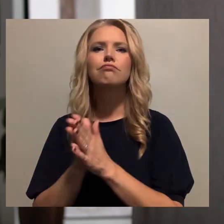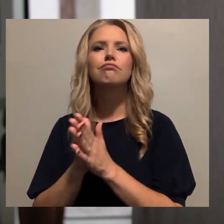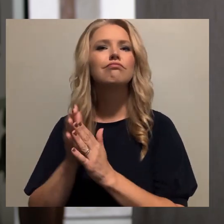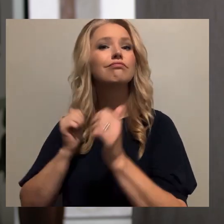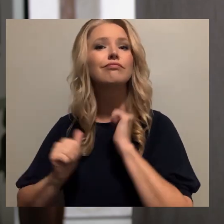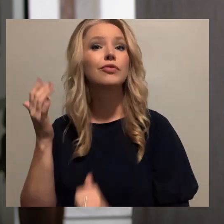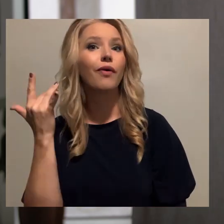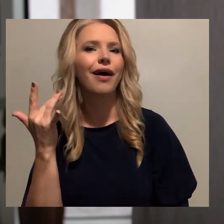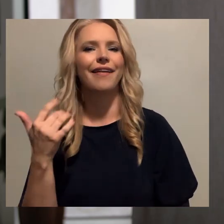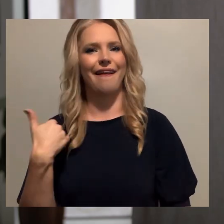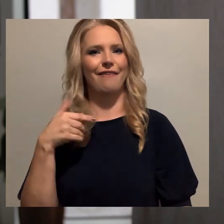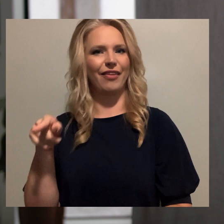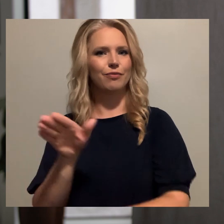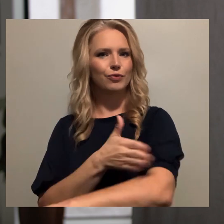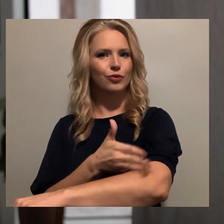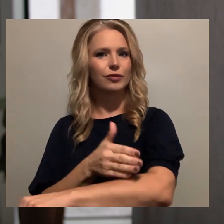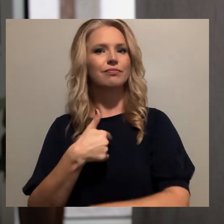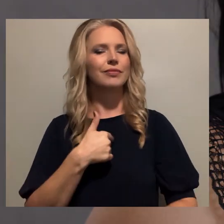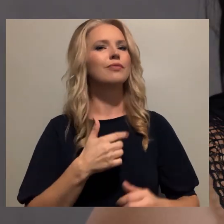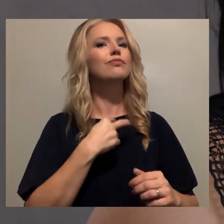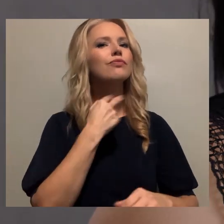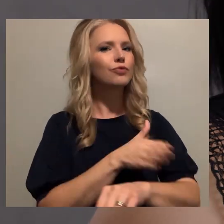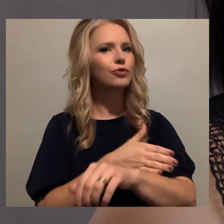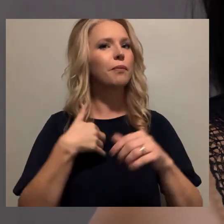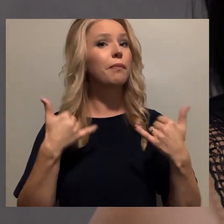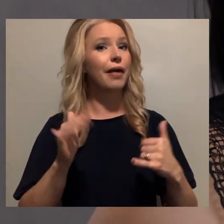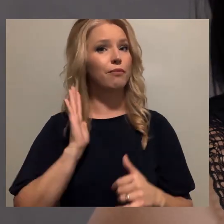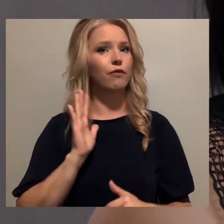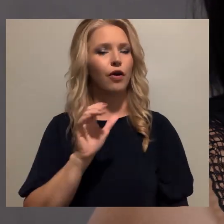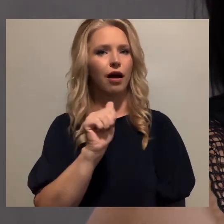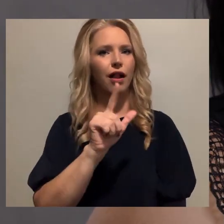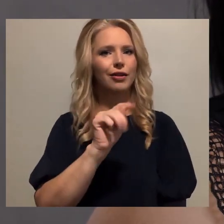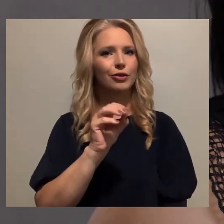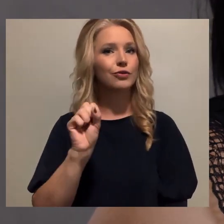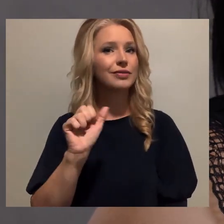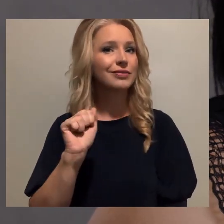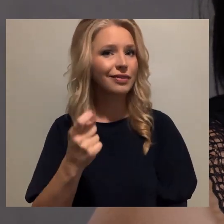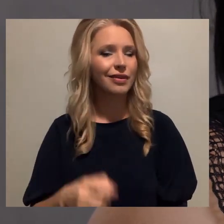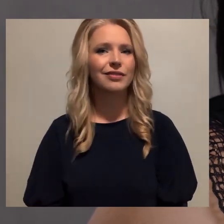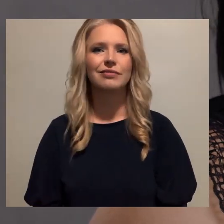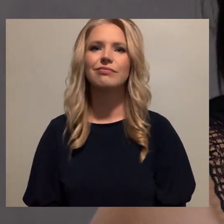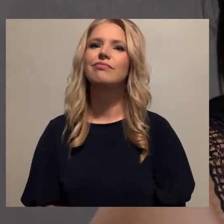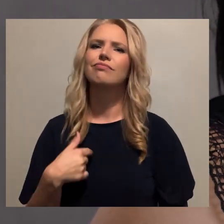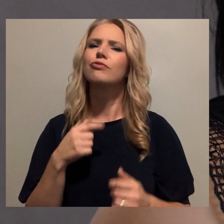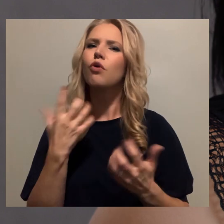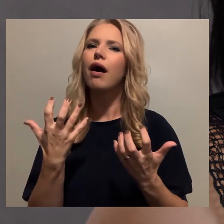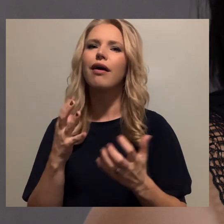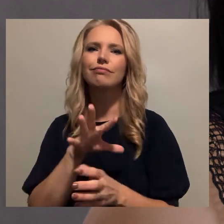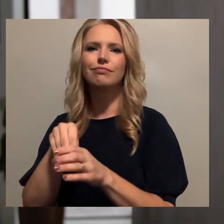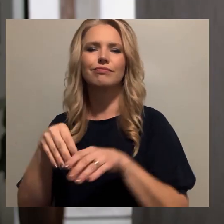I was a music student. I sang and played the alto sax. My dream was to be in a marching band because I thought that was the coolest thing